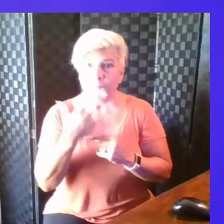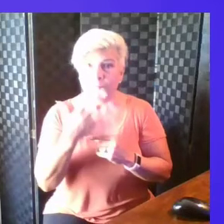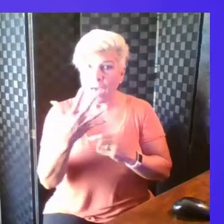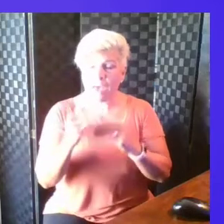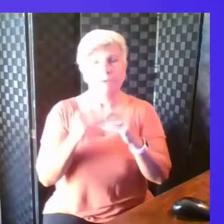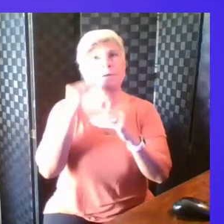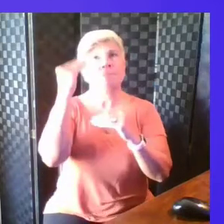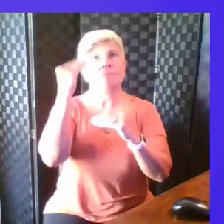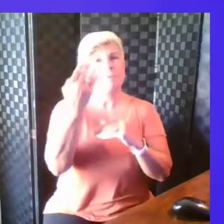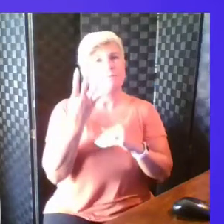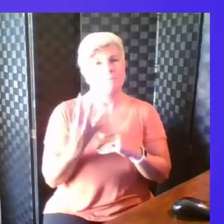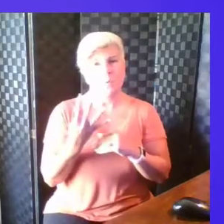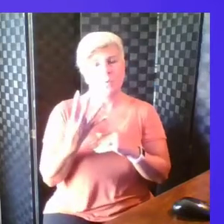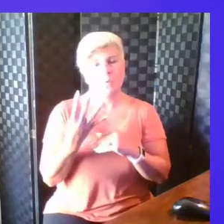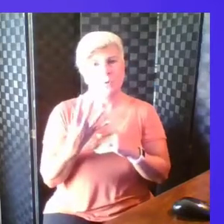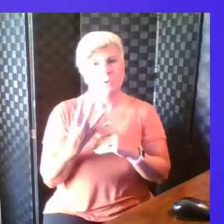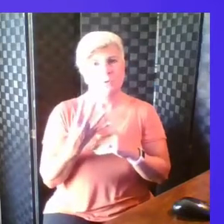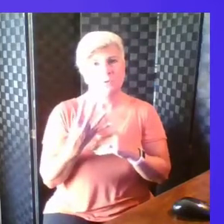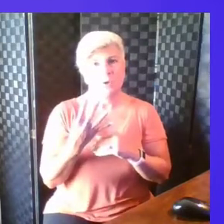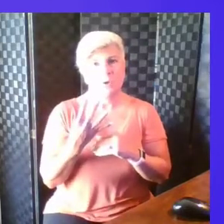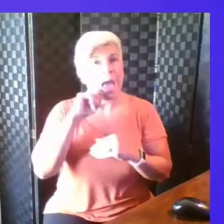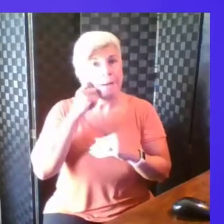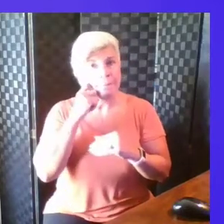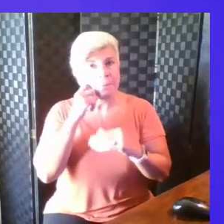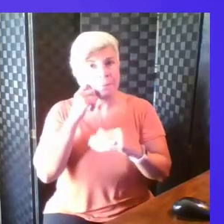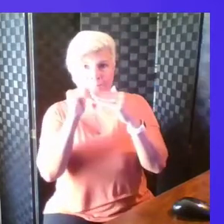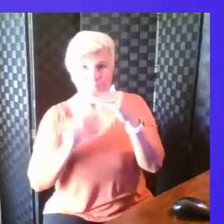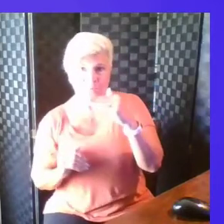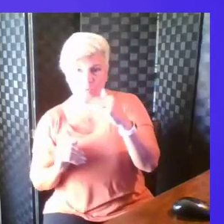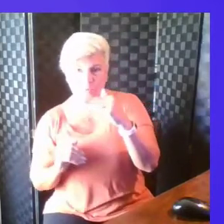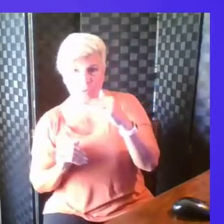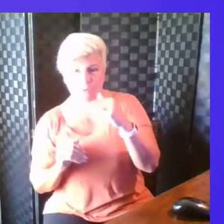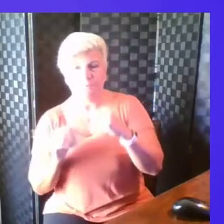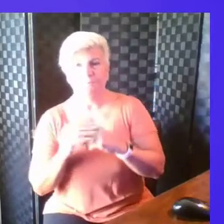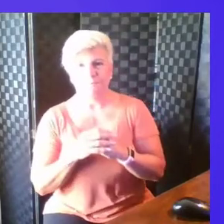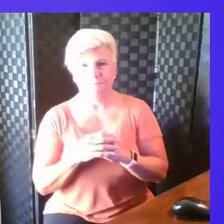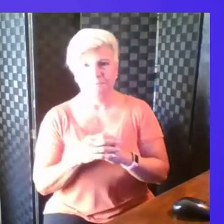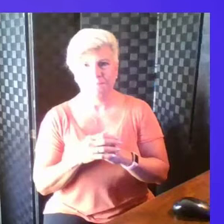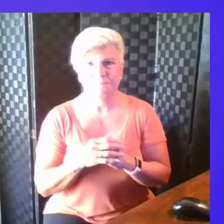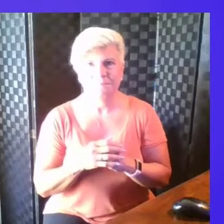is more than 4, so we have fewer apples than bananas.